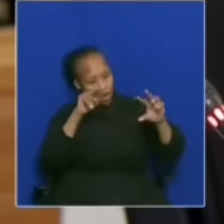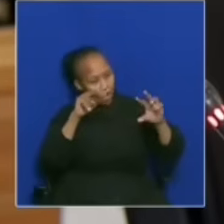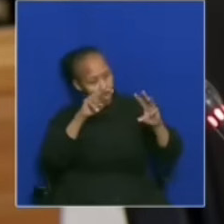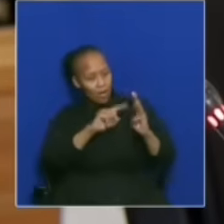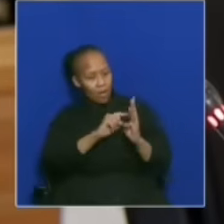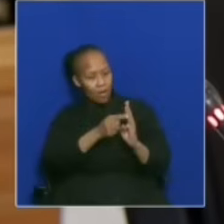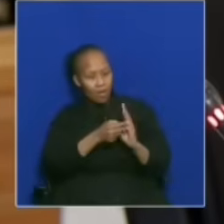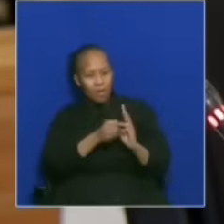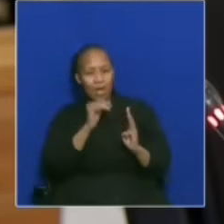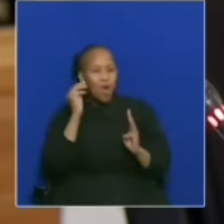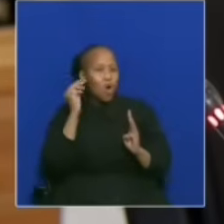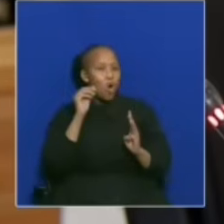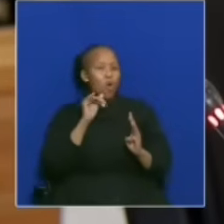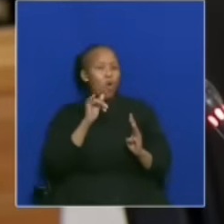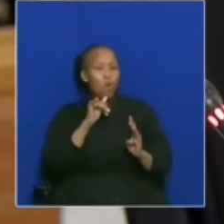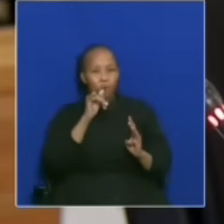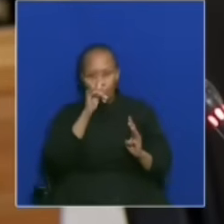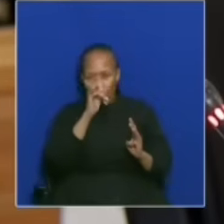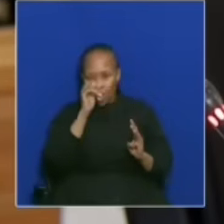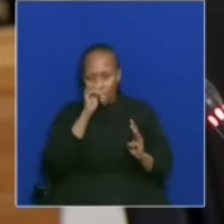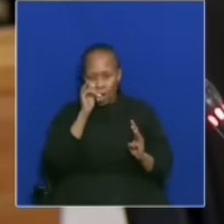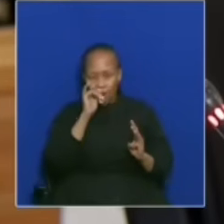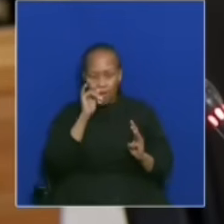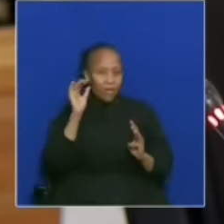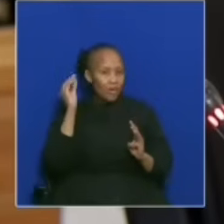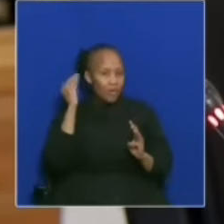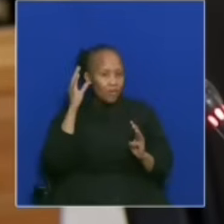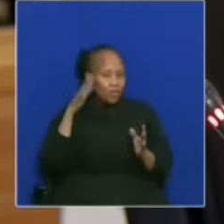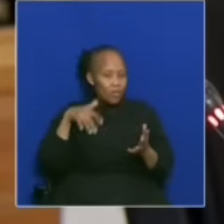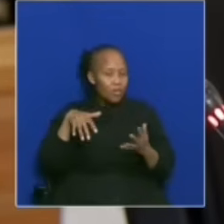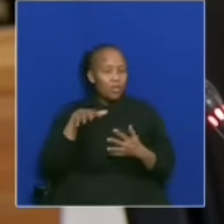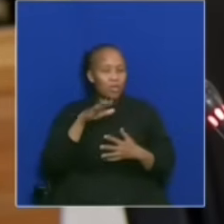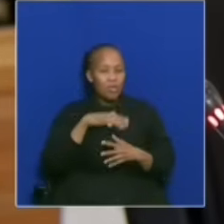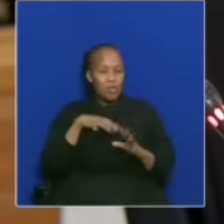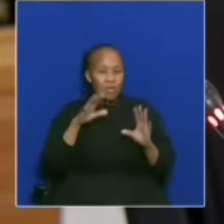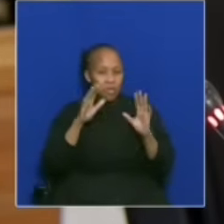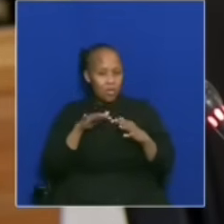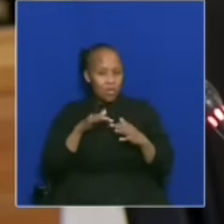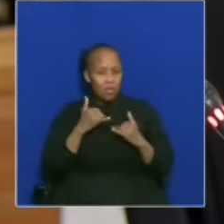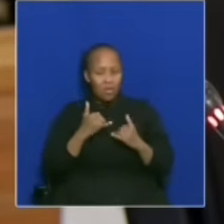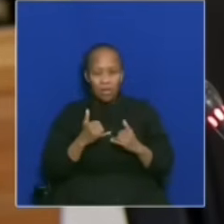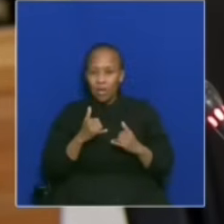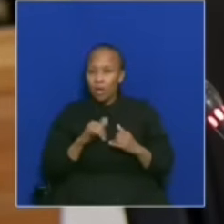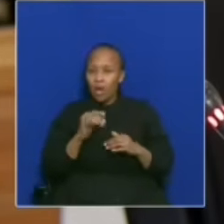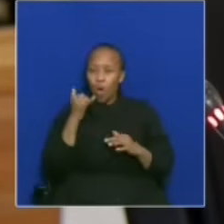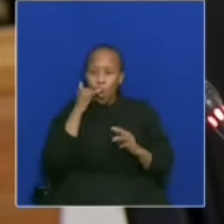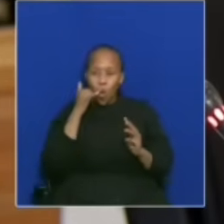calling an executive in the tobacco industry,